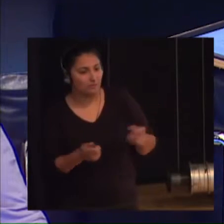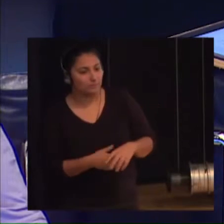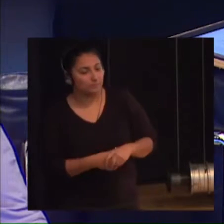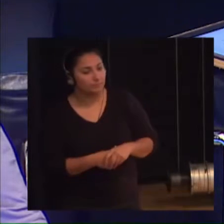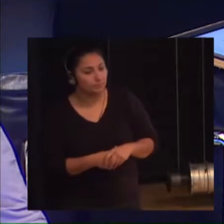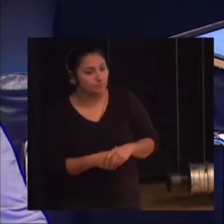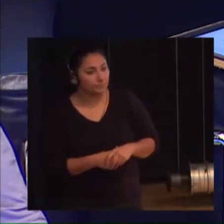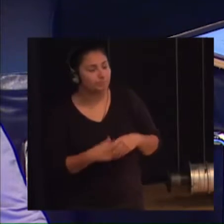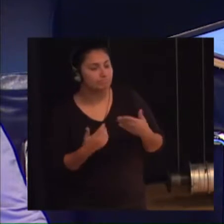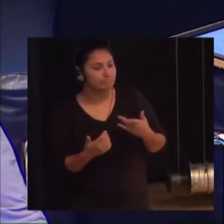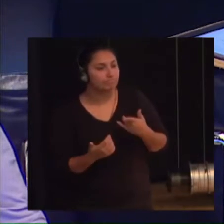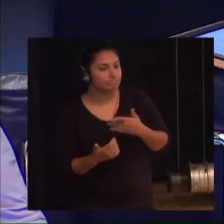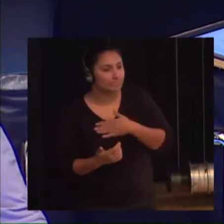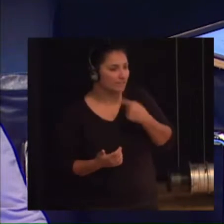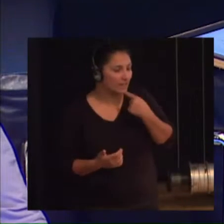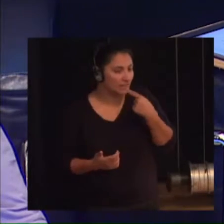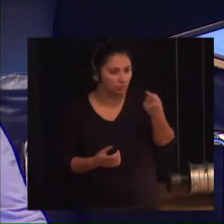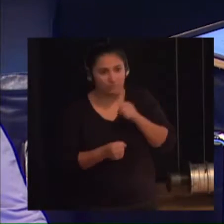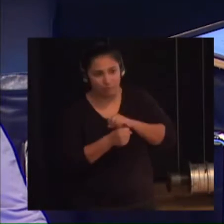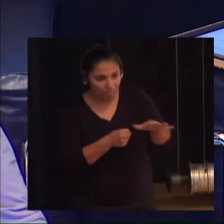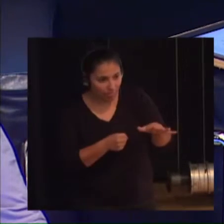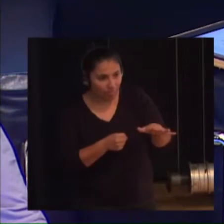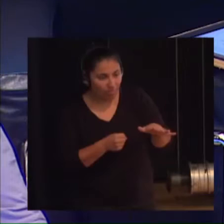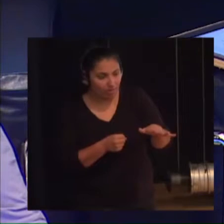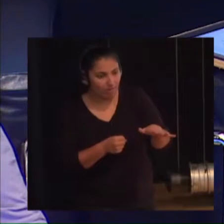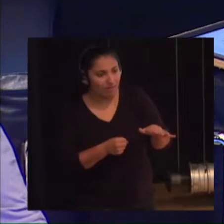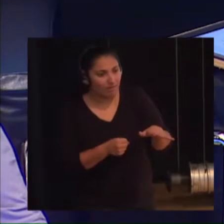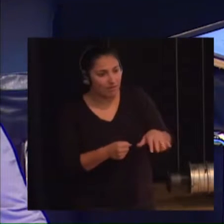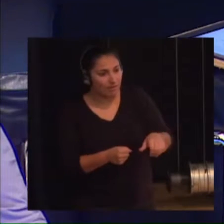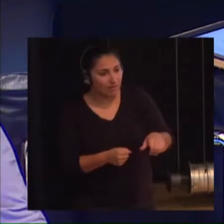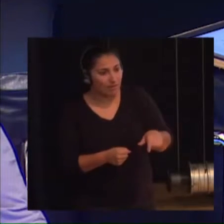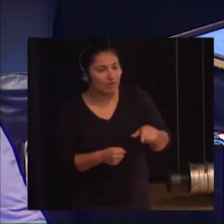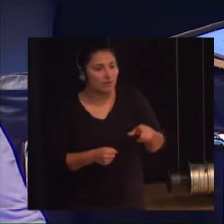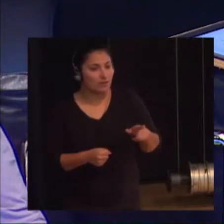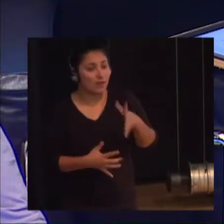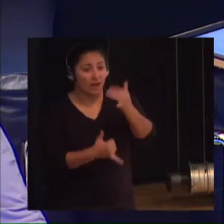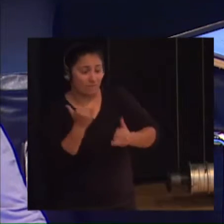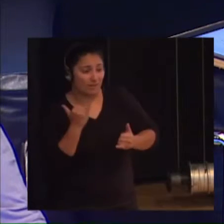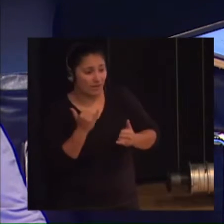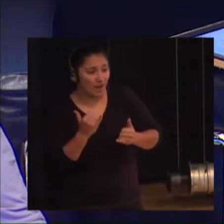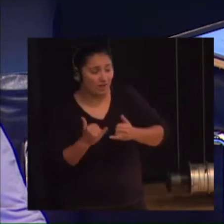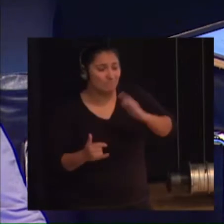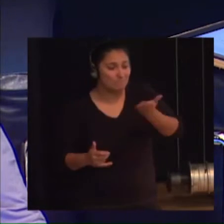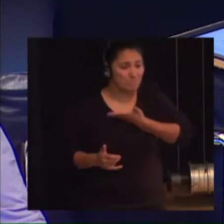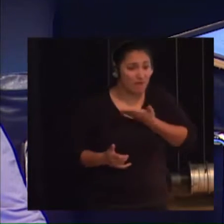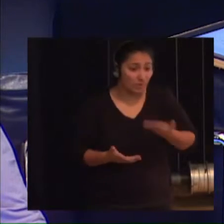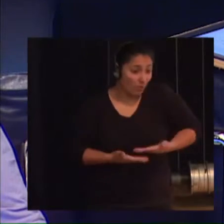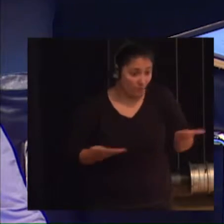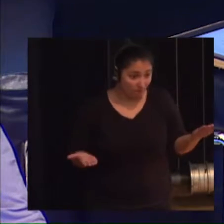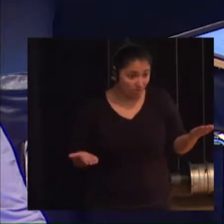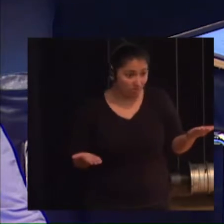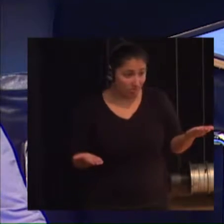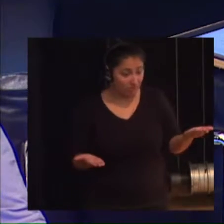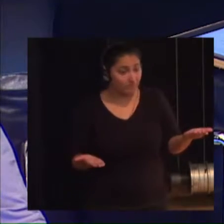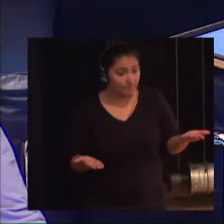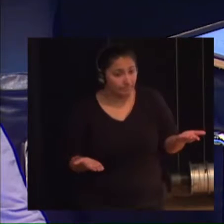There is an influence that has on trust for private foundations who operate on a charitable sector for a public good mm-hmm.